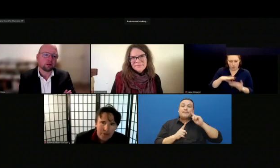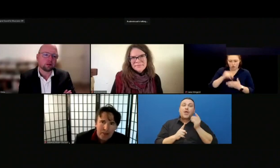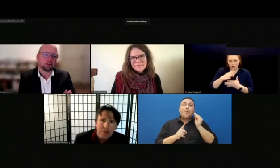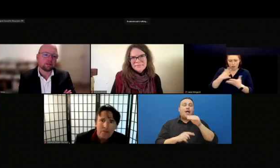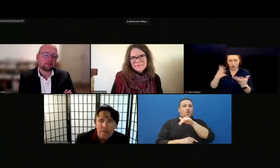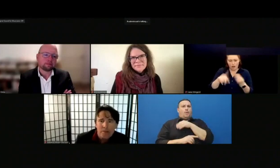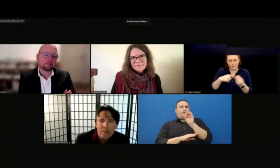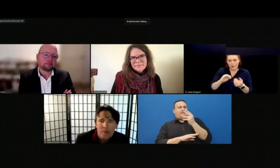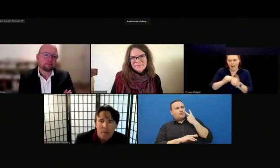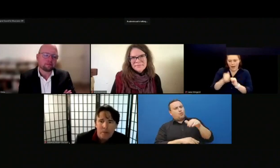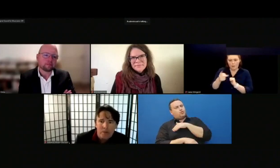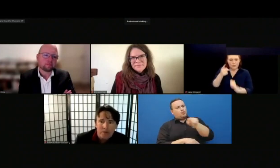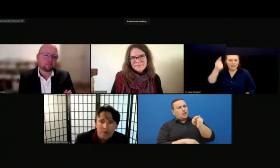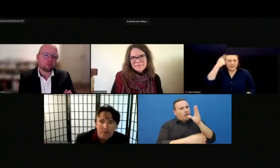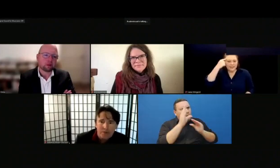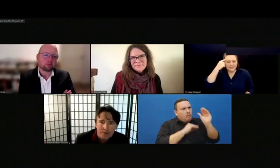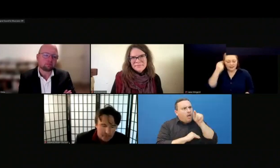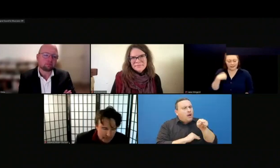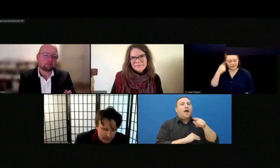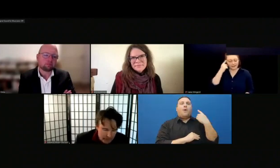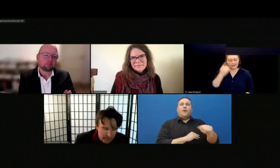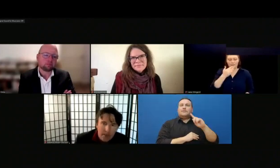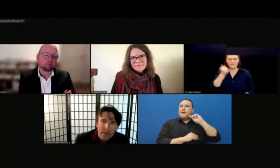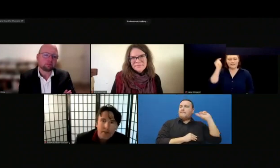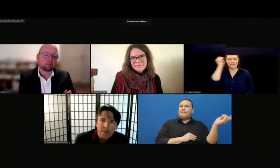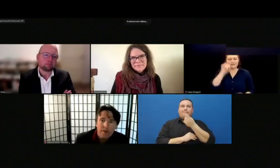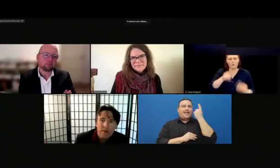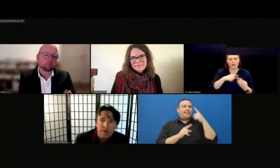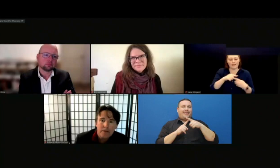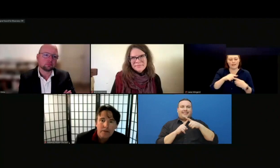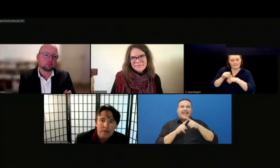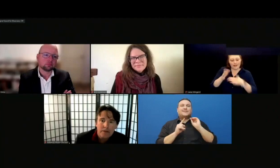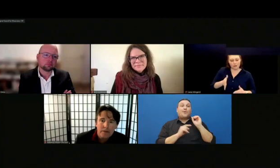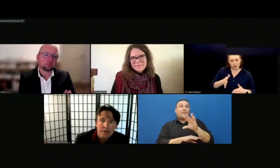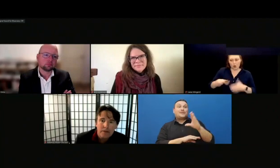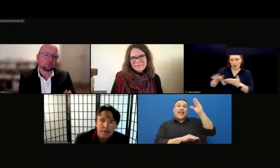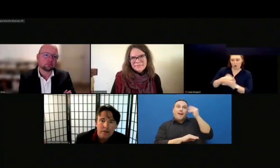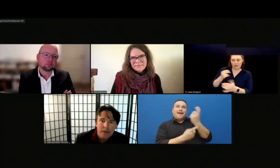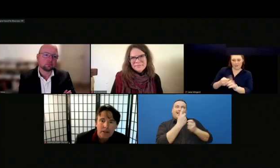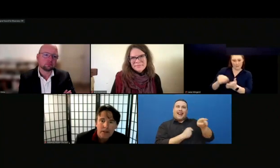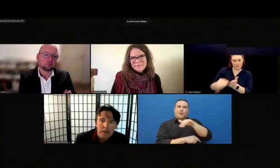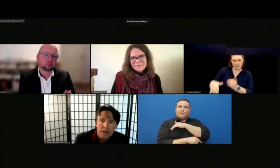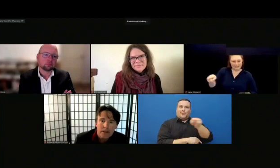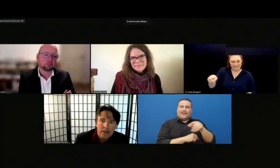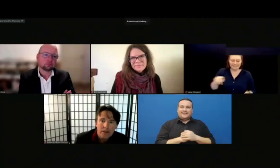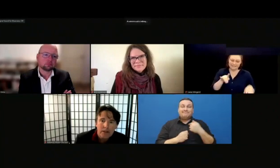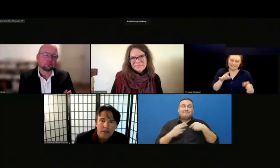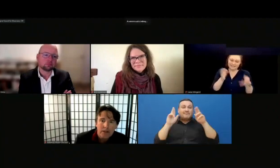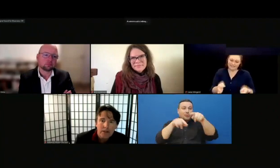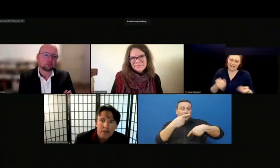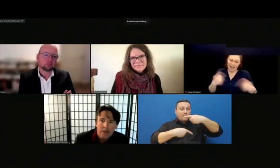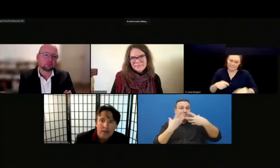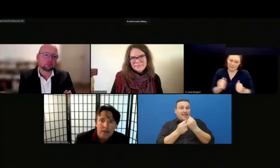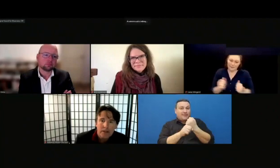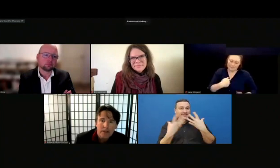are the ones when your advisor learns from your student. And this was definitely a case. So I feel very lucky to